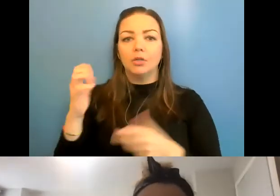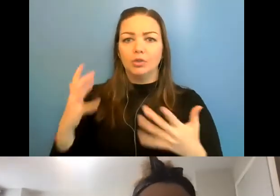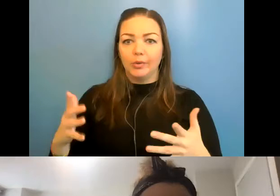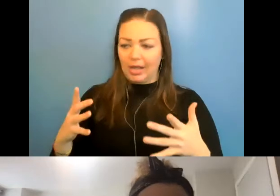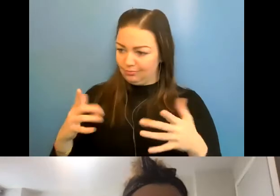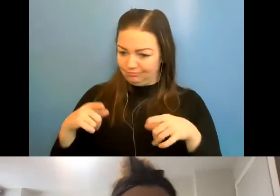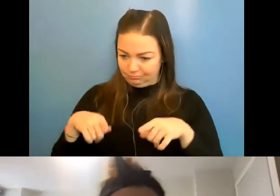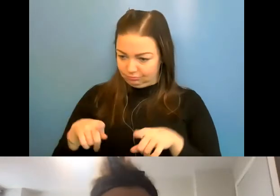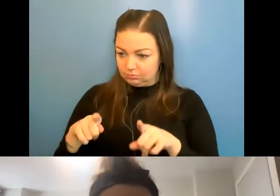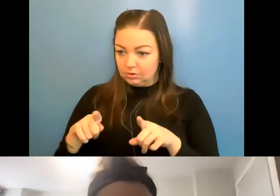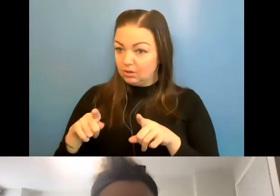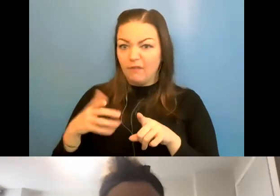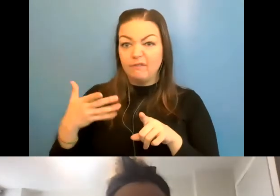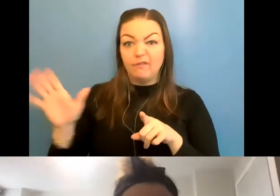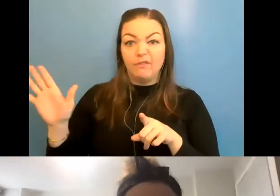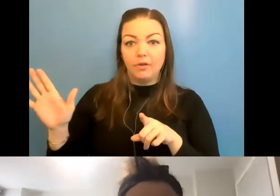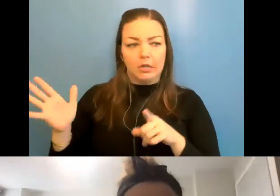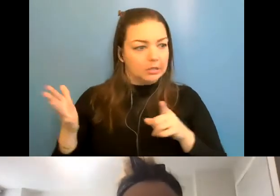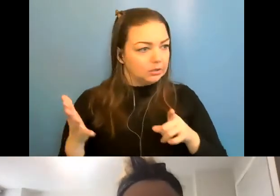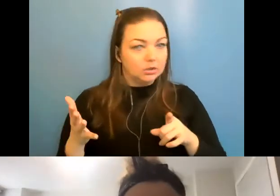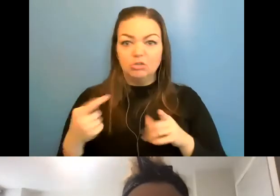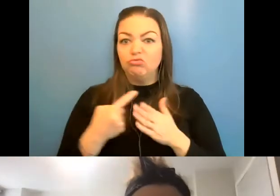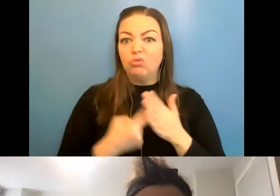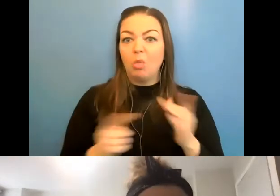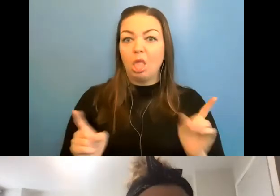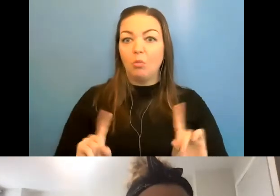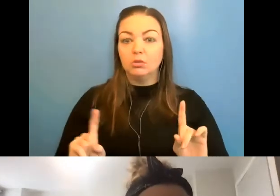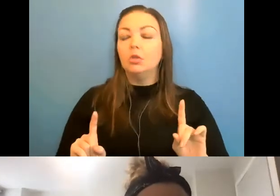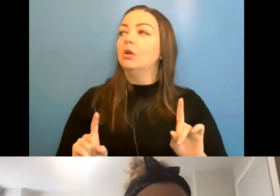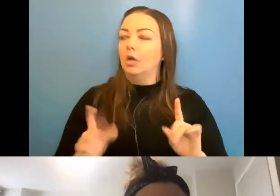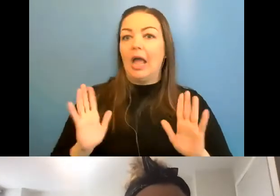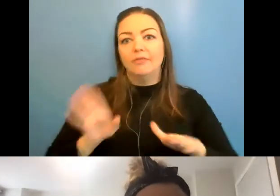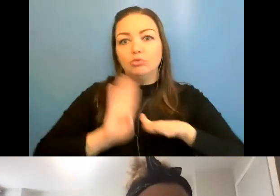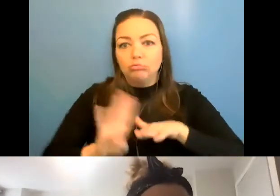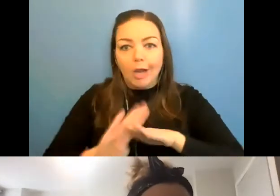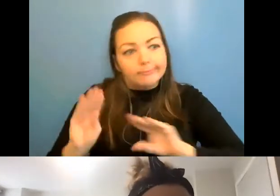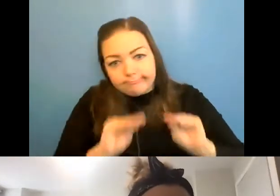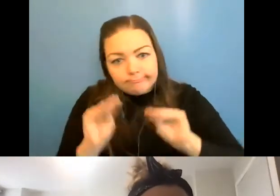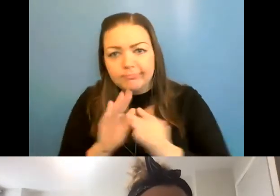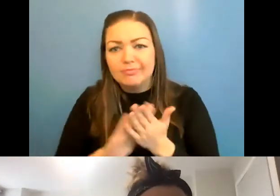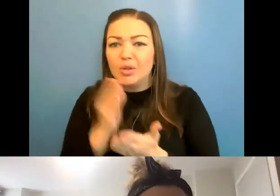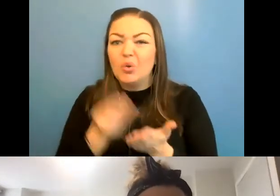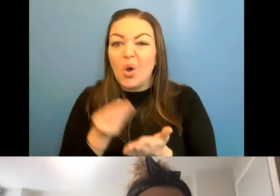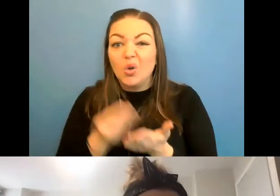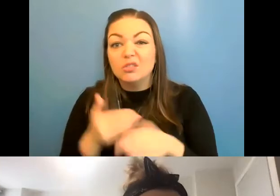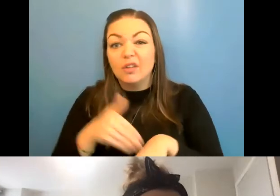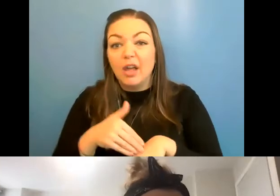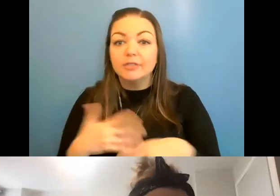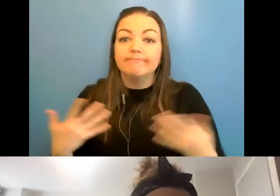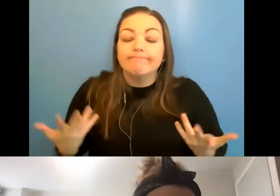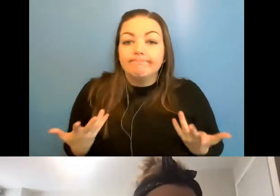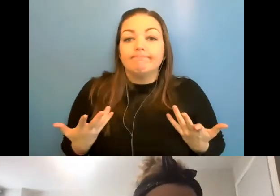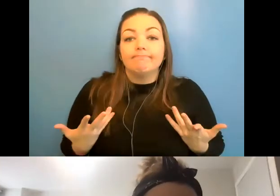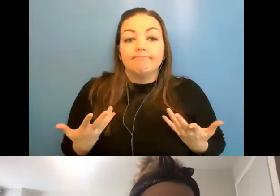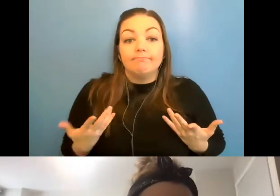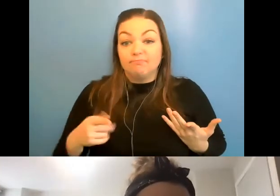to relearn all of those rules, and that's costly as well. So there's a cost impact there. Anything else about Brexit, Anna